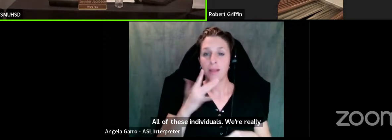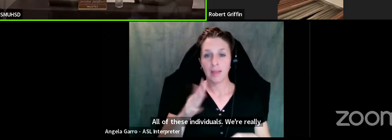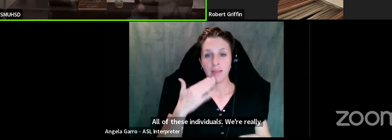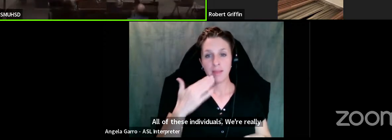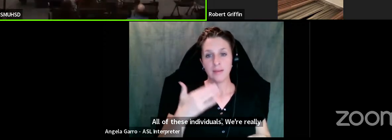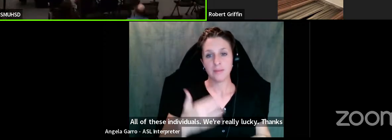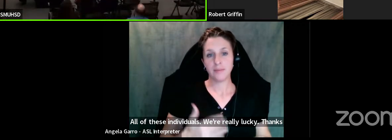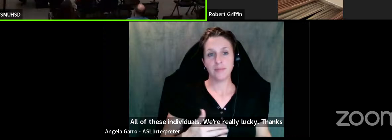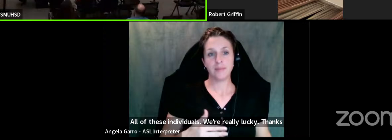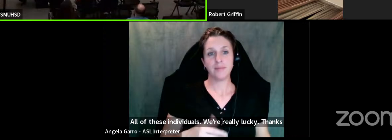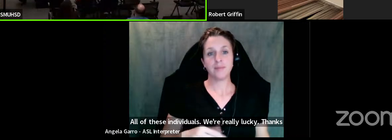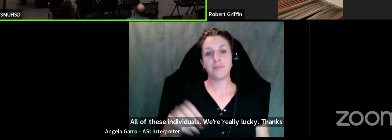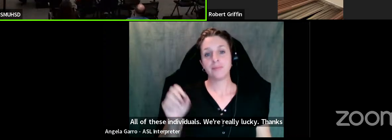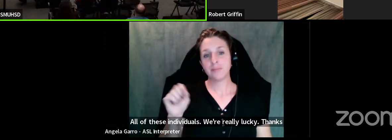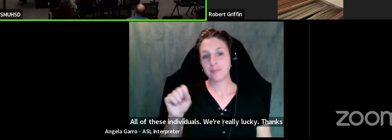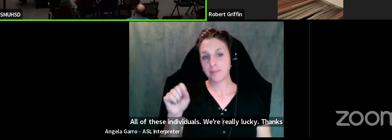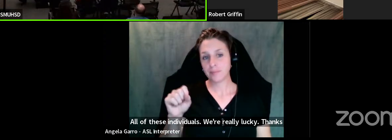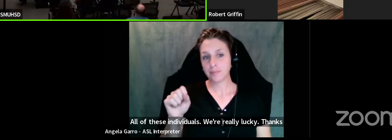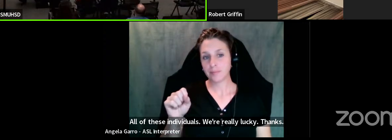Yes.